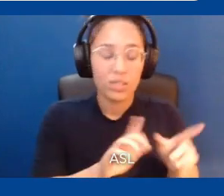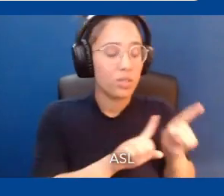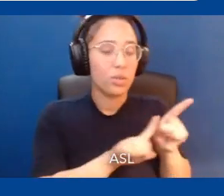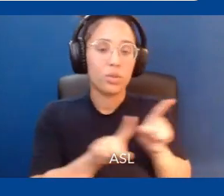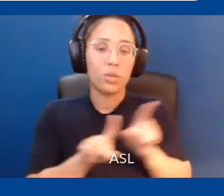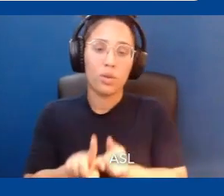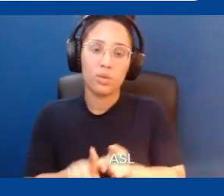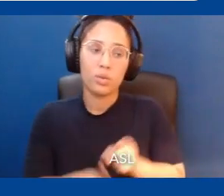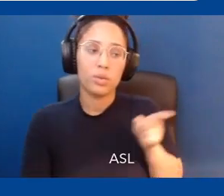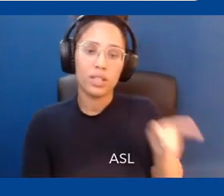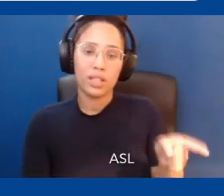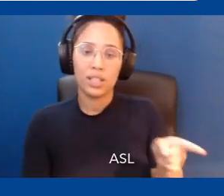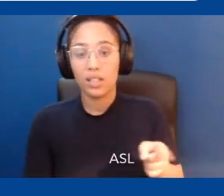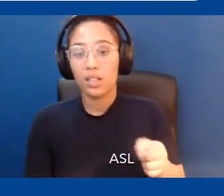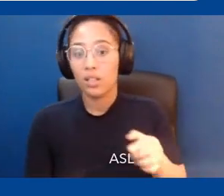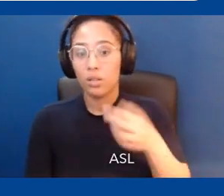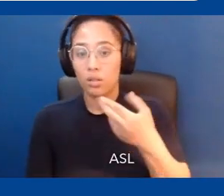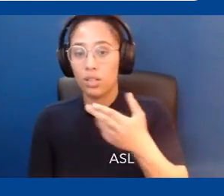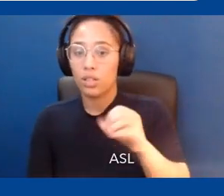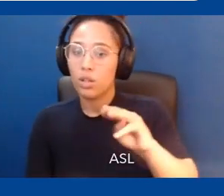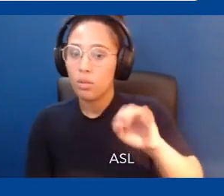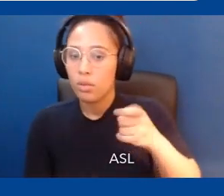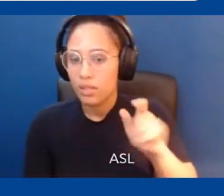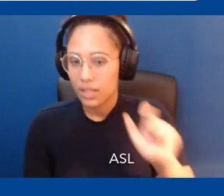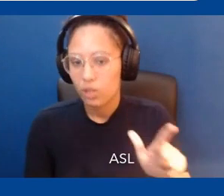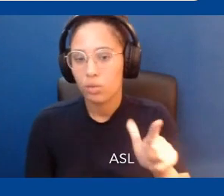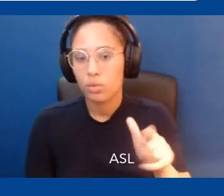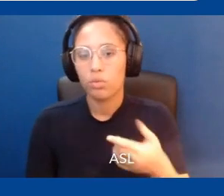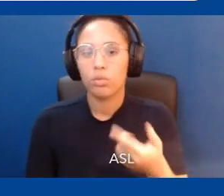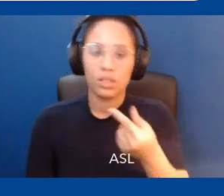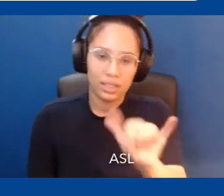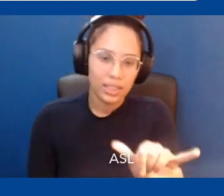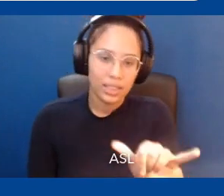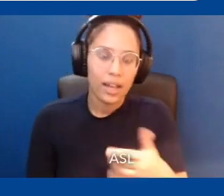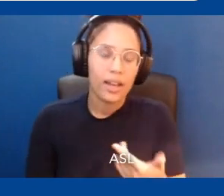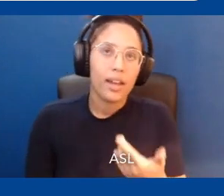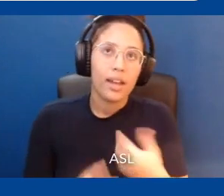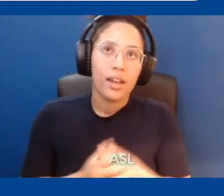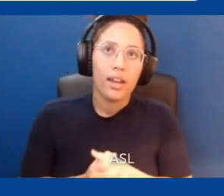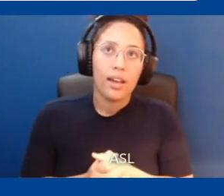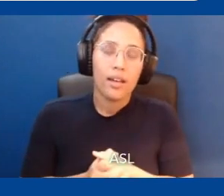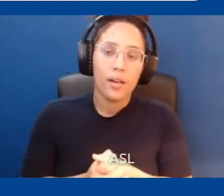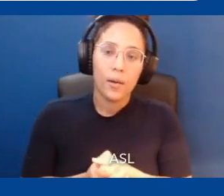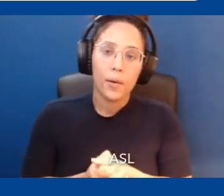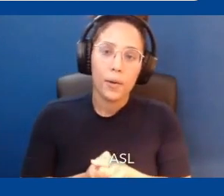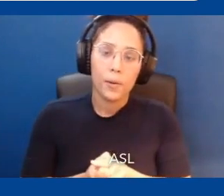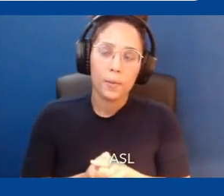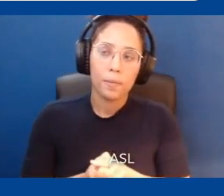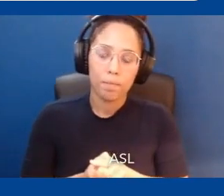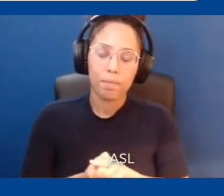a homosexual man, and that was out of